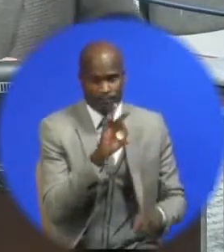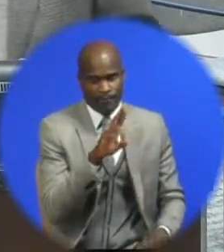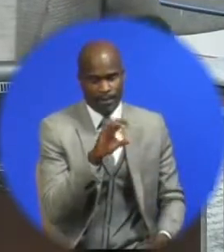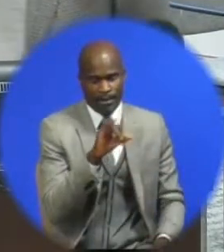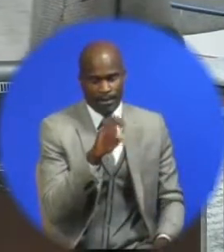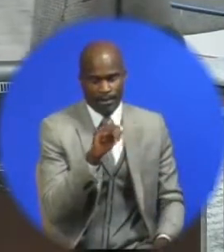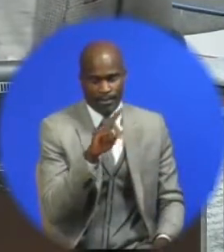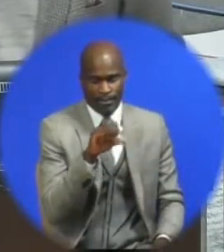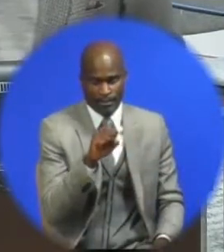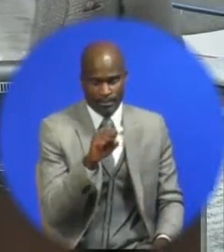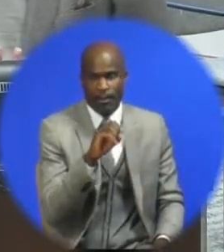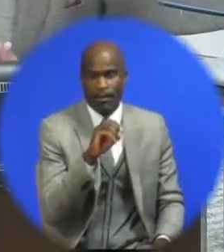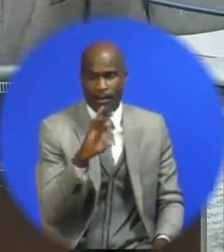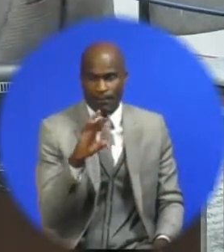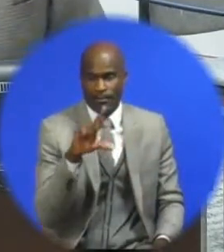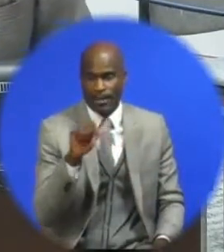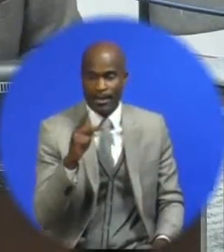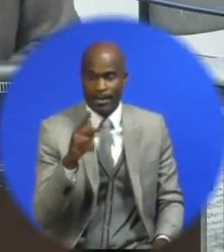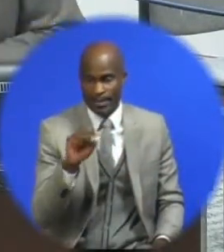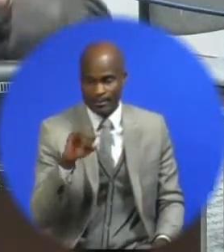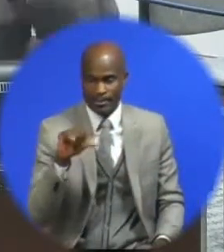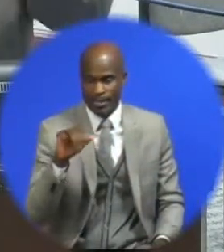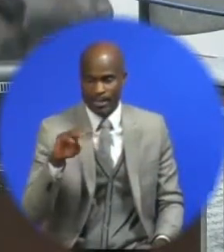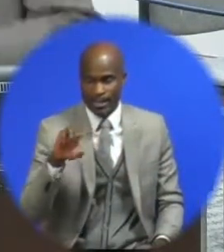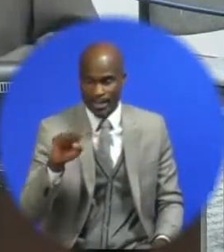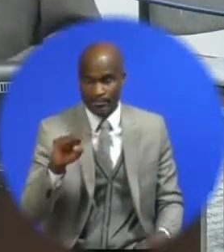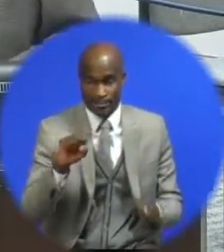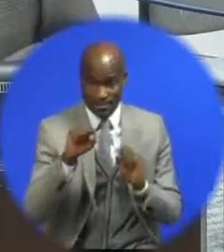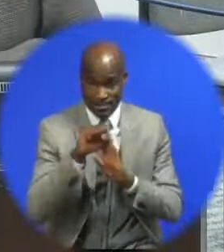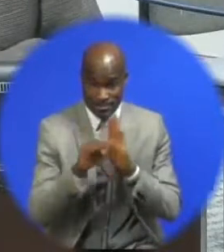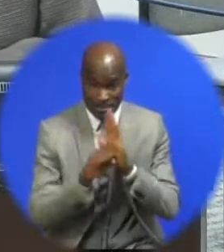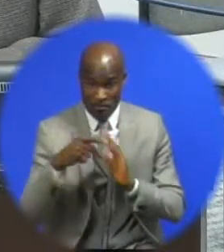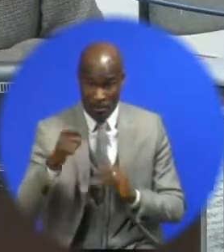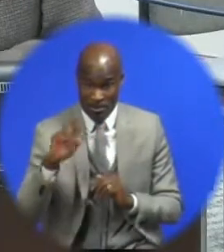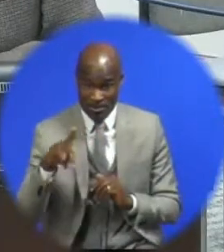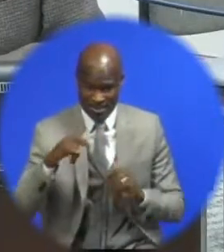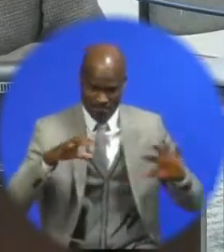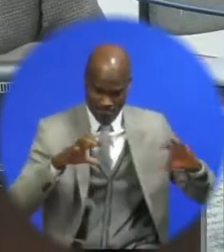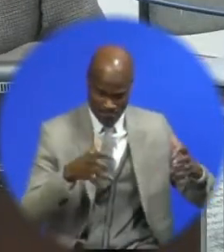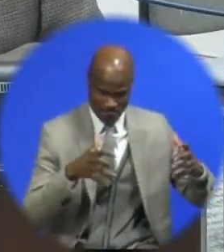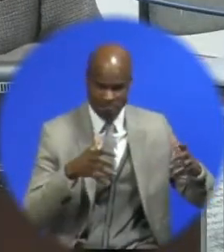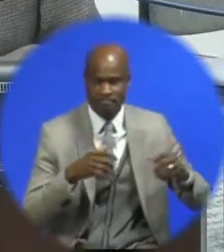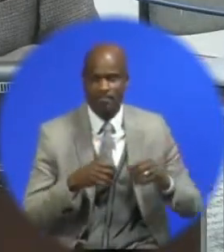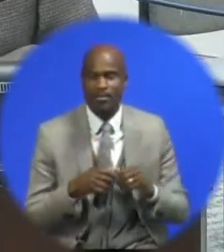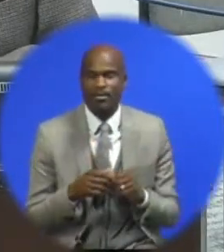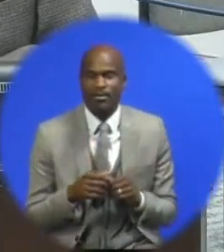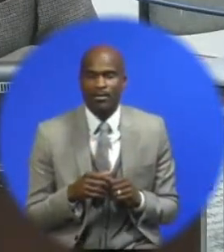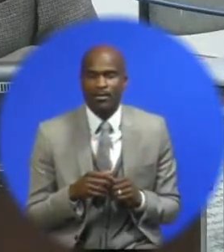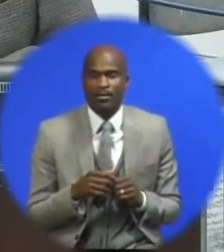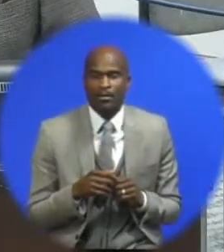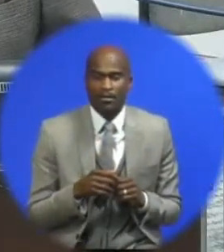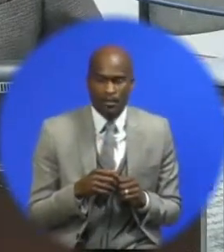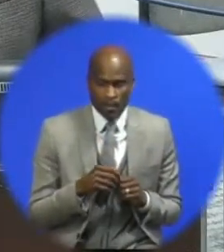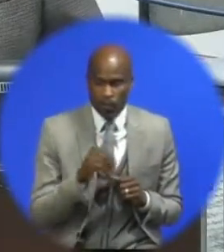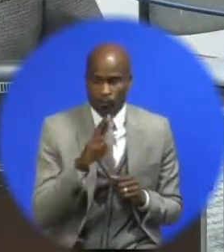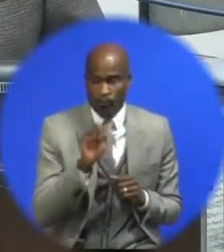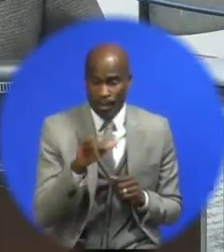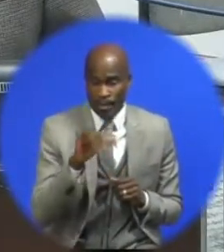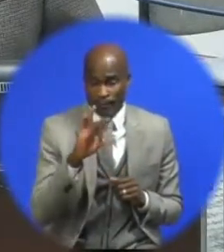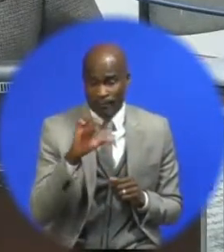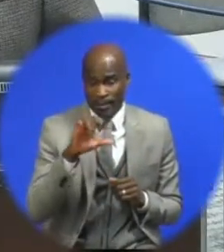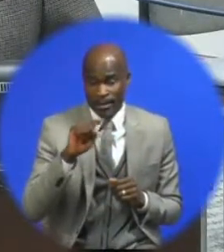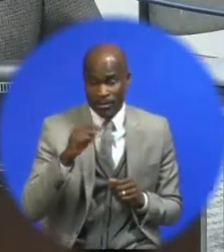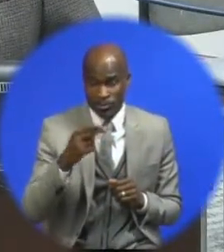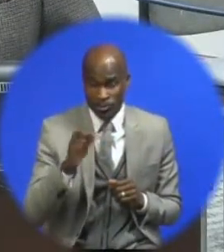involved for that a long time. Had the pleasure, along with my great friend, Representative Ray Fletcher, many